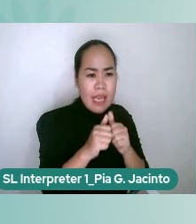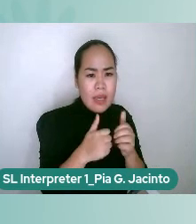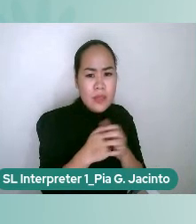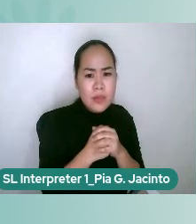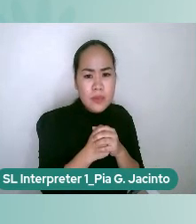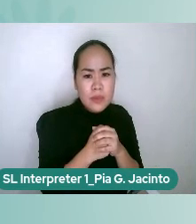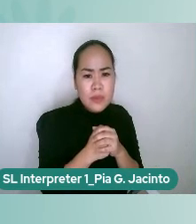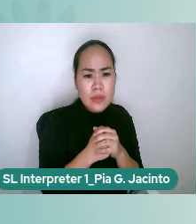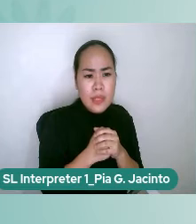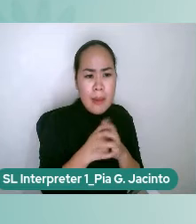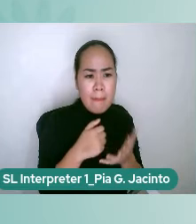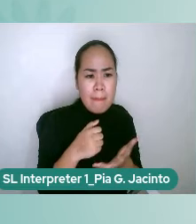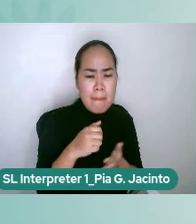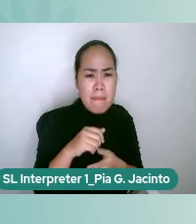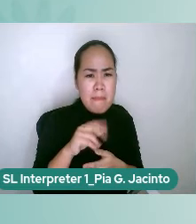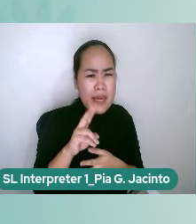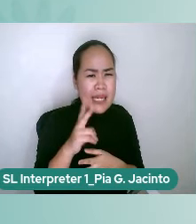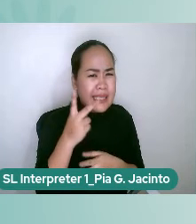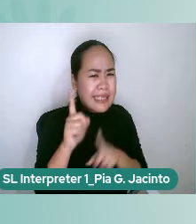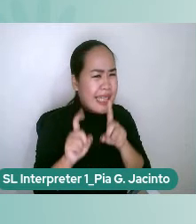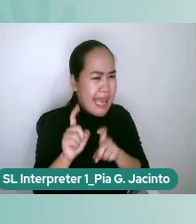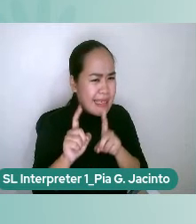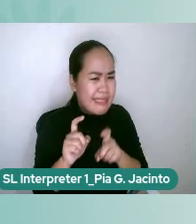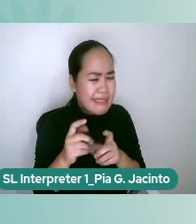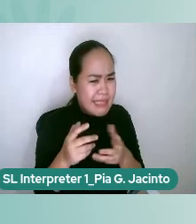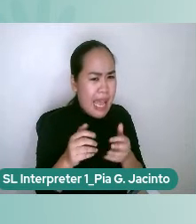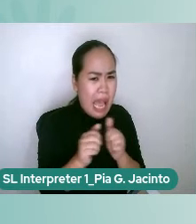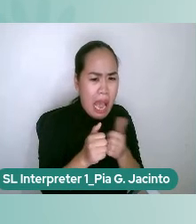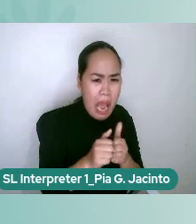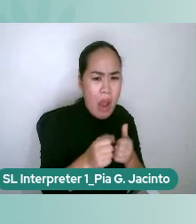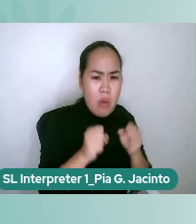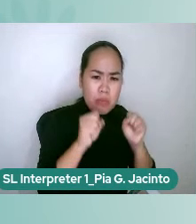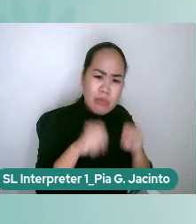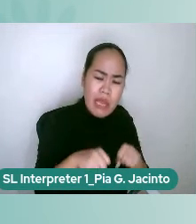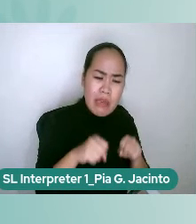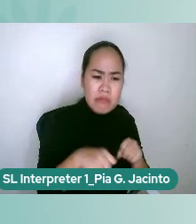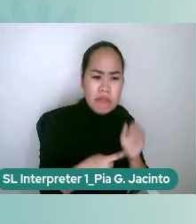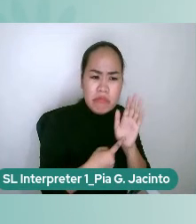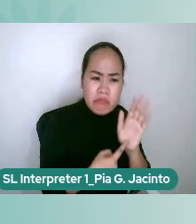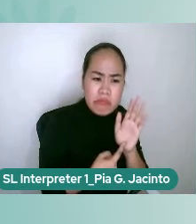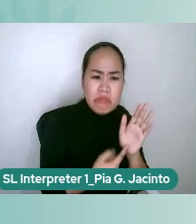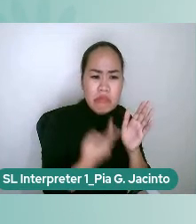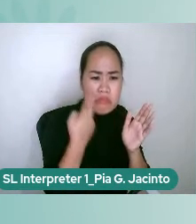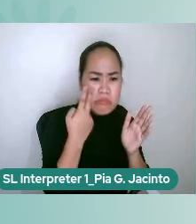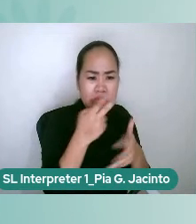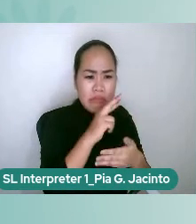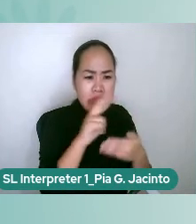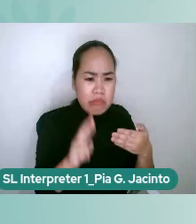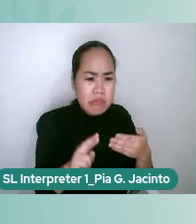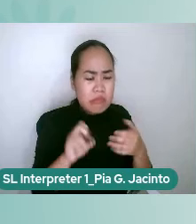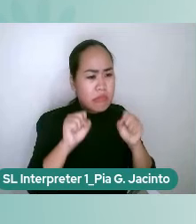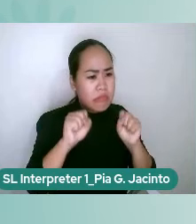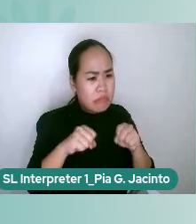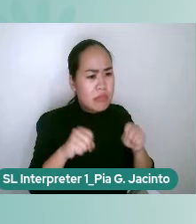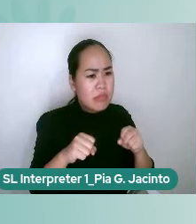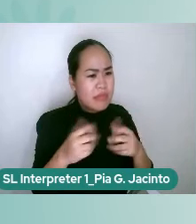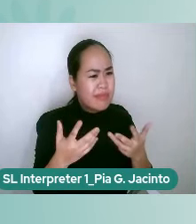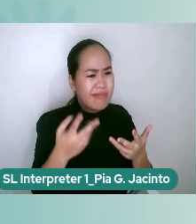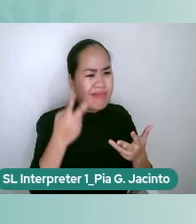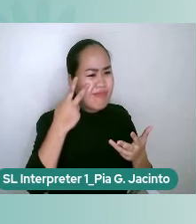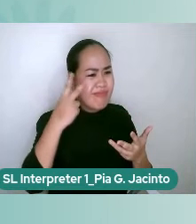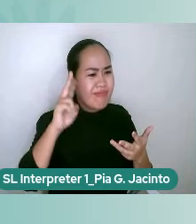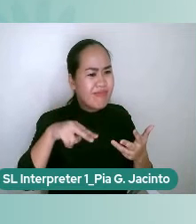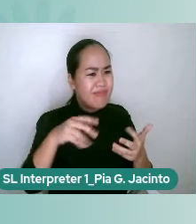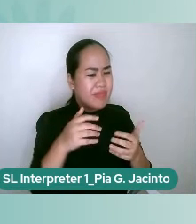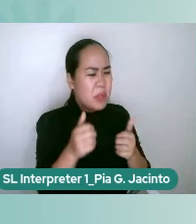PCR-based tests, the performance of self-collection and clinician collection is virtually indistinguishable, with a